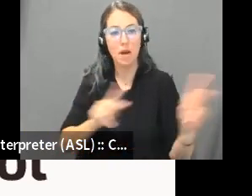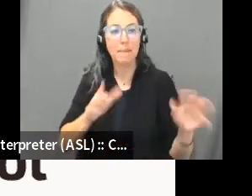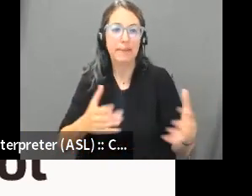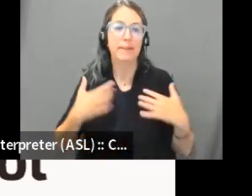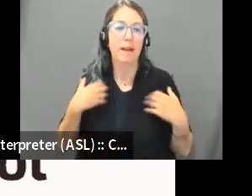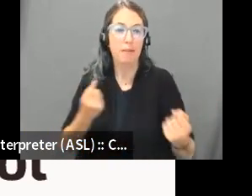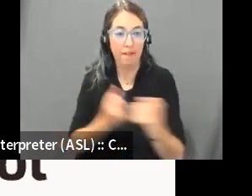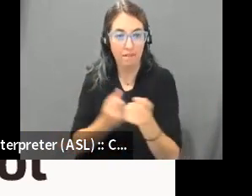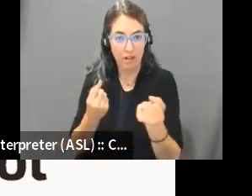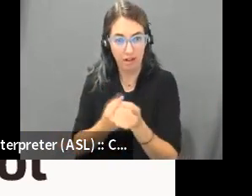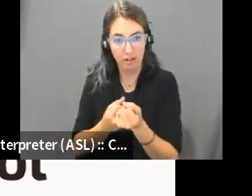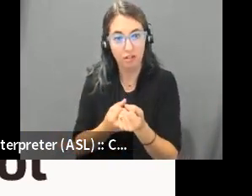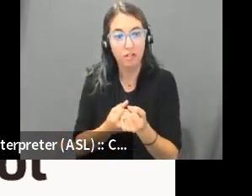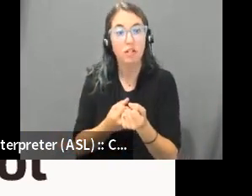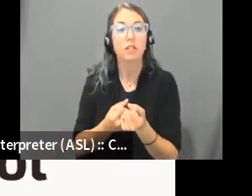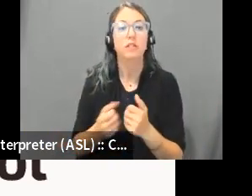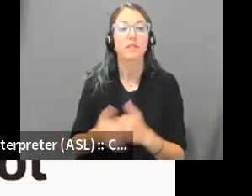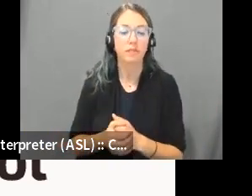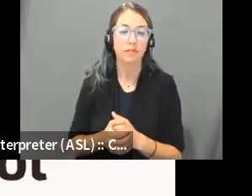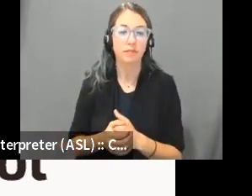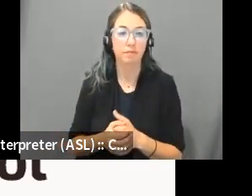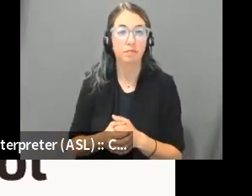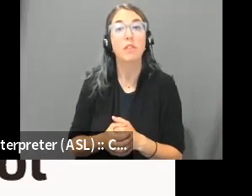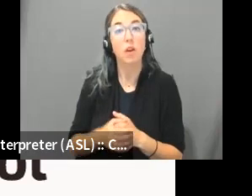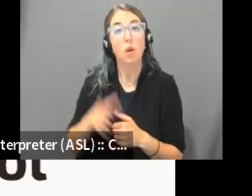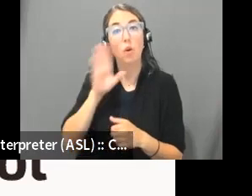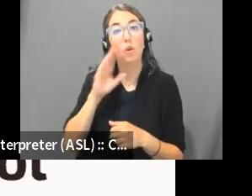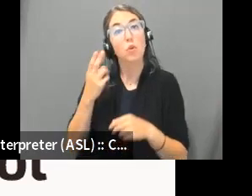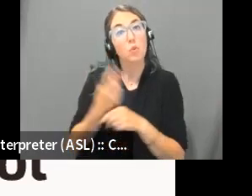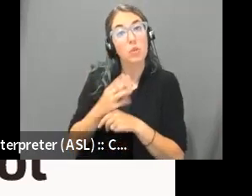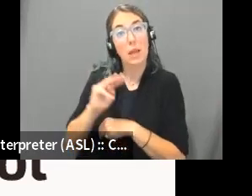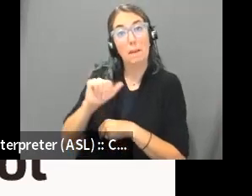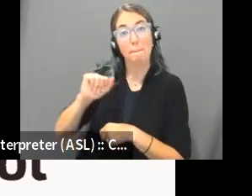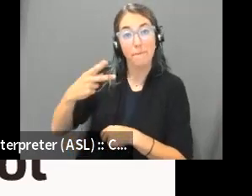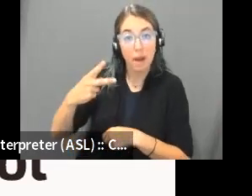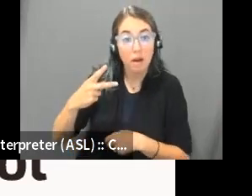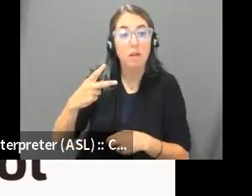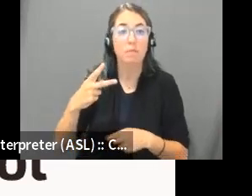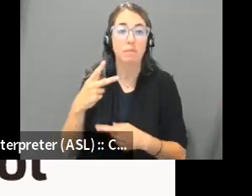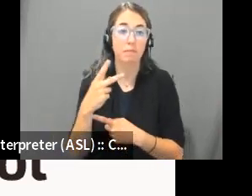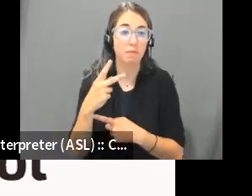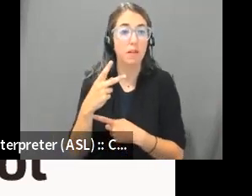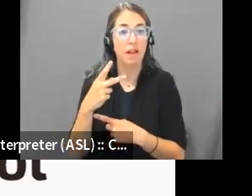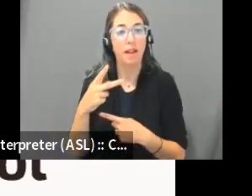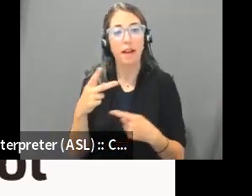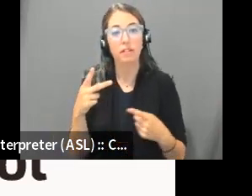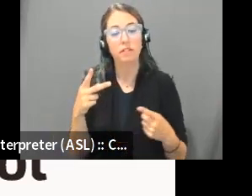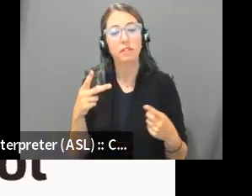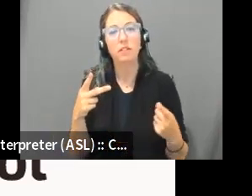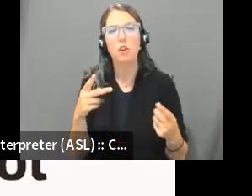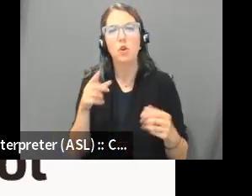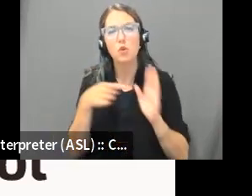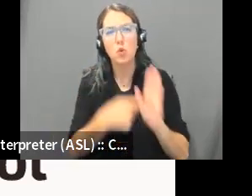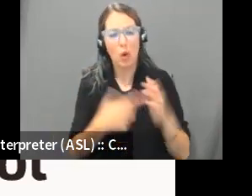forms and mediums for sharing information around maps, and again, using means to elevate and highlight community